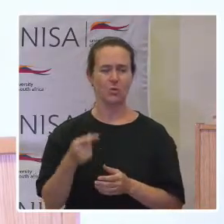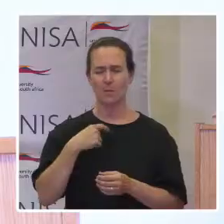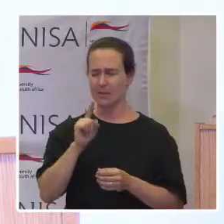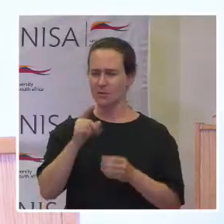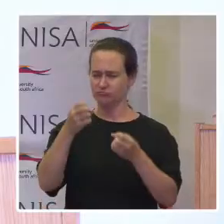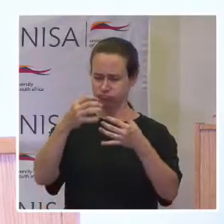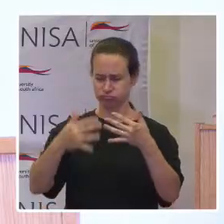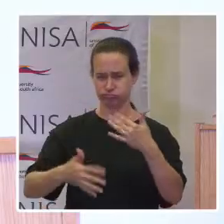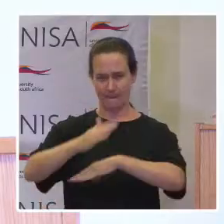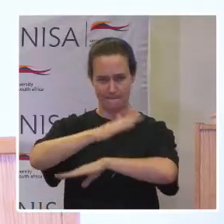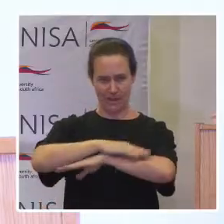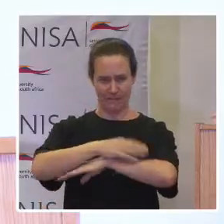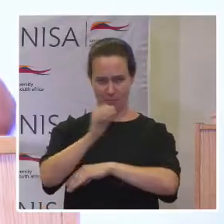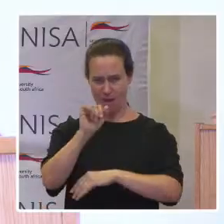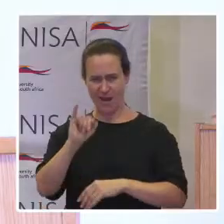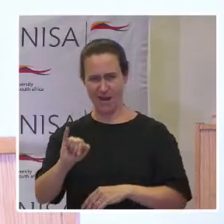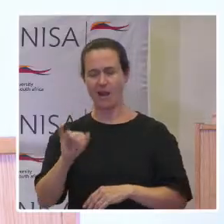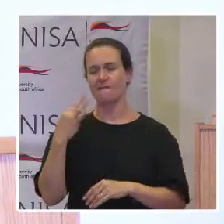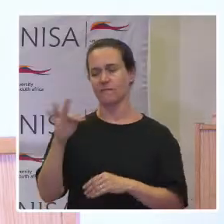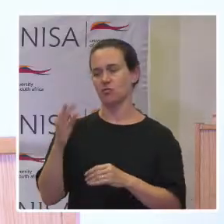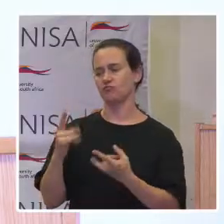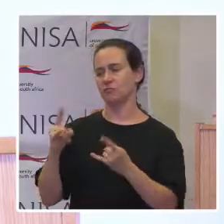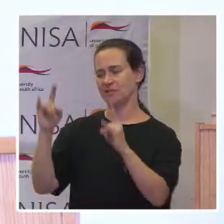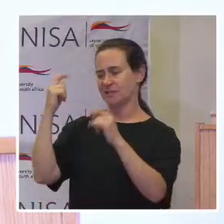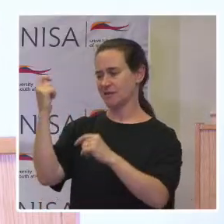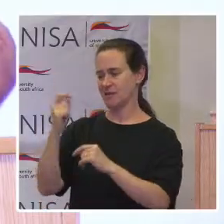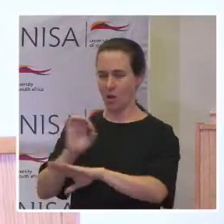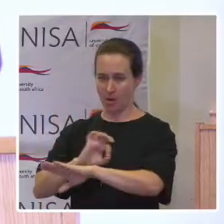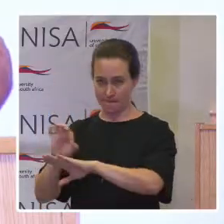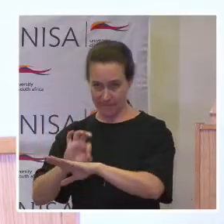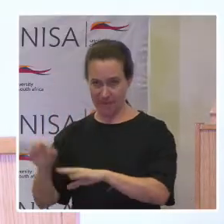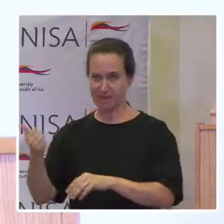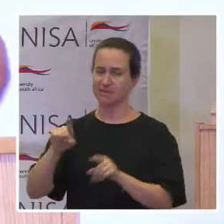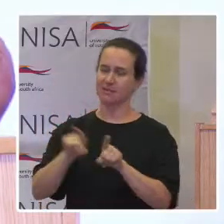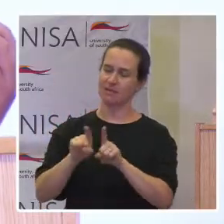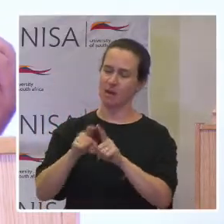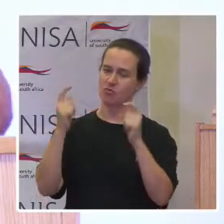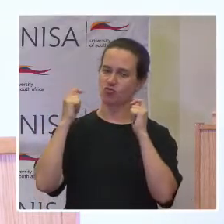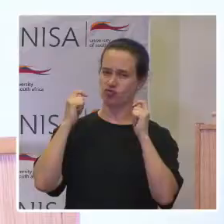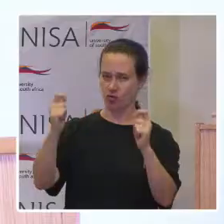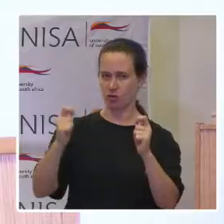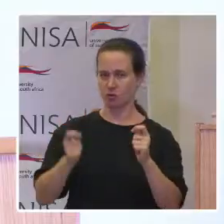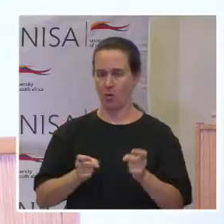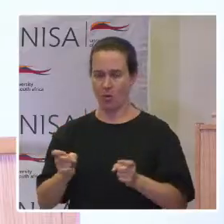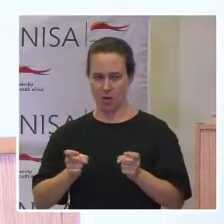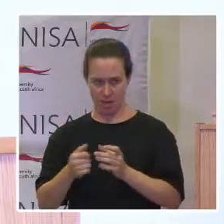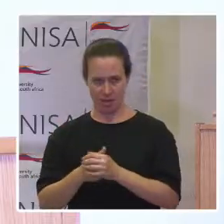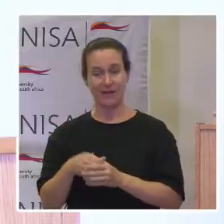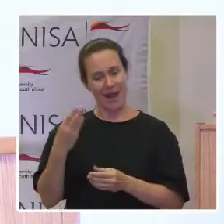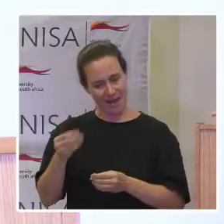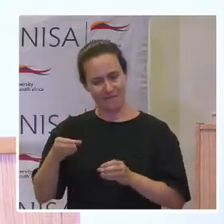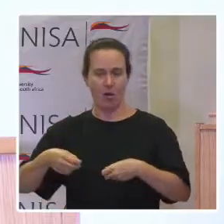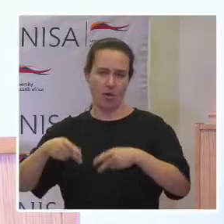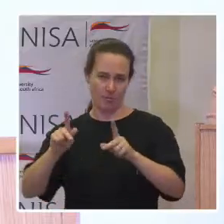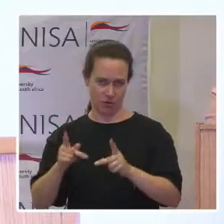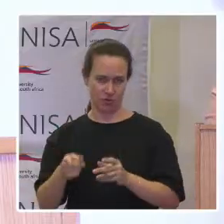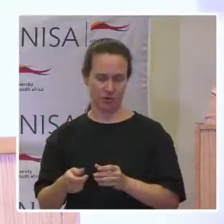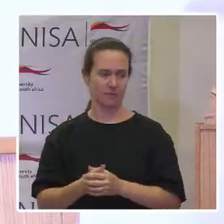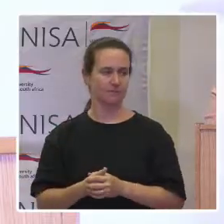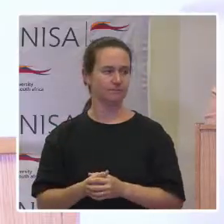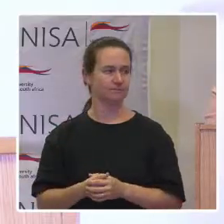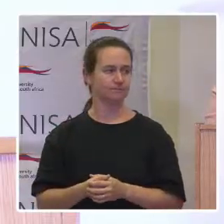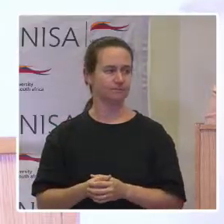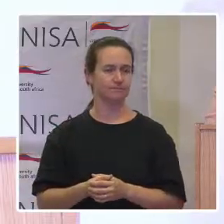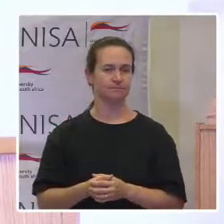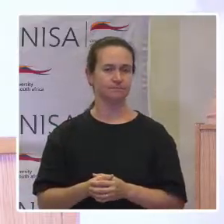AI-driven platforms for urban planning as well as transport coordination. There is an opportunity for you there.